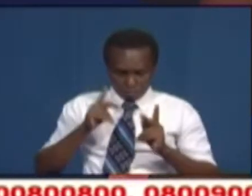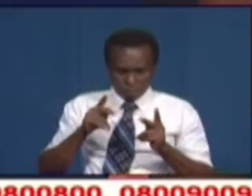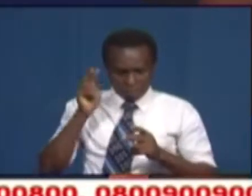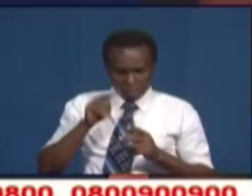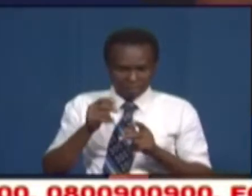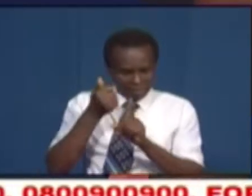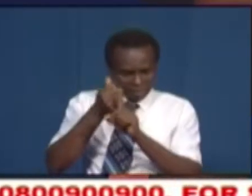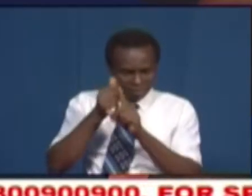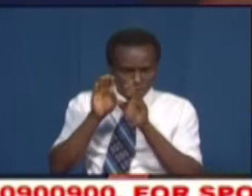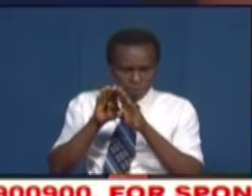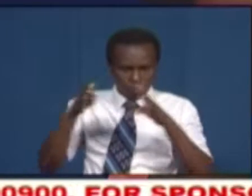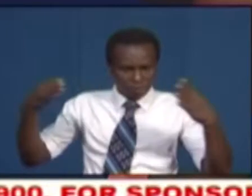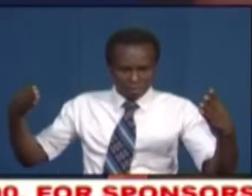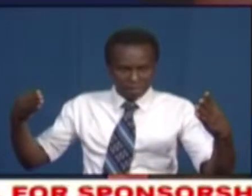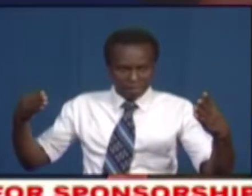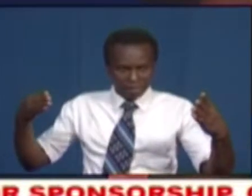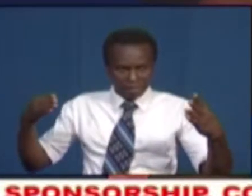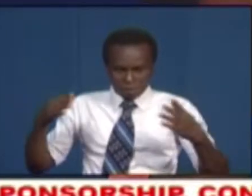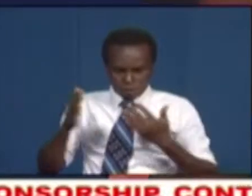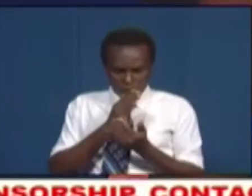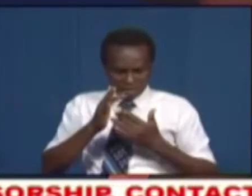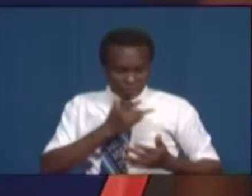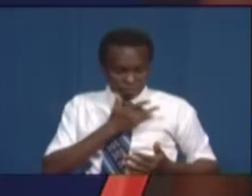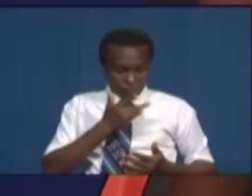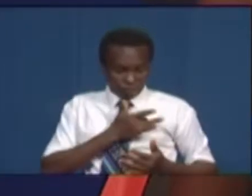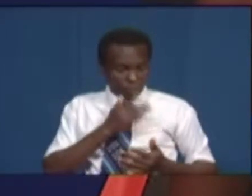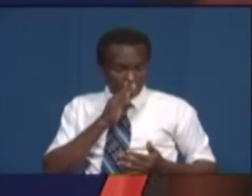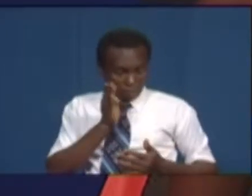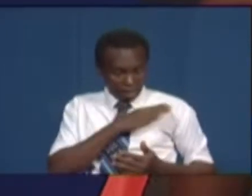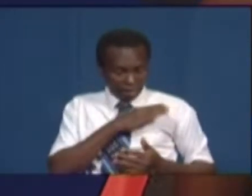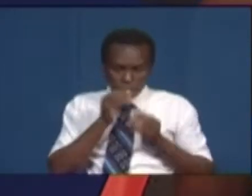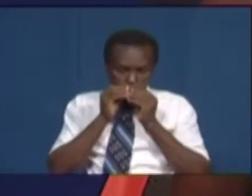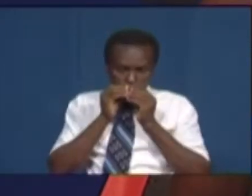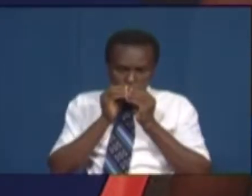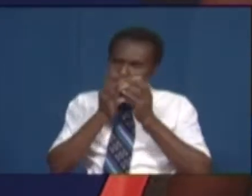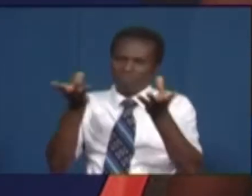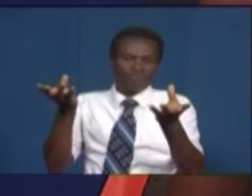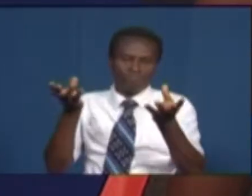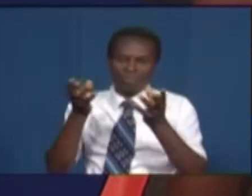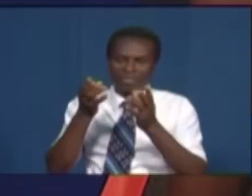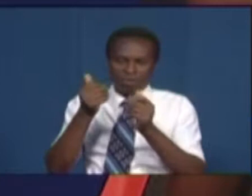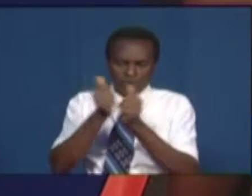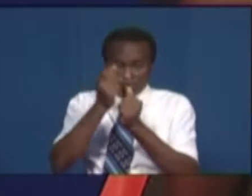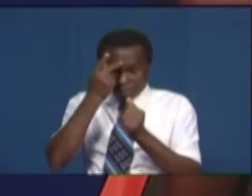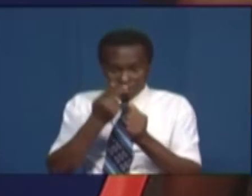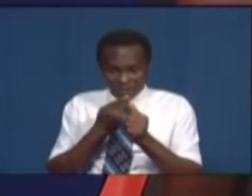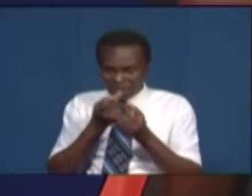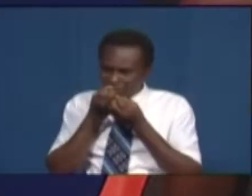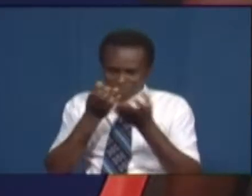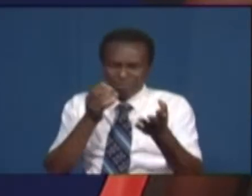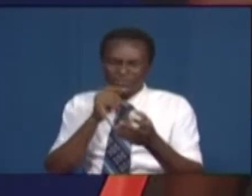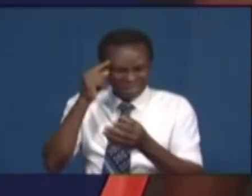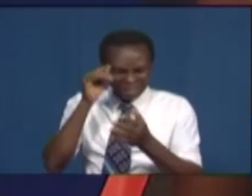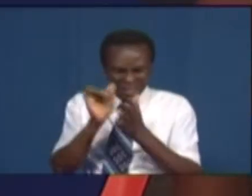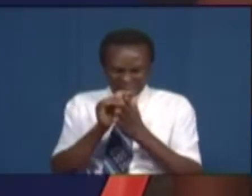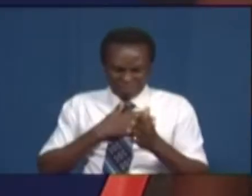that they are not okay with. But unfortunately, our parents are now very, very busy